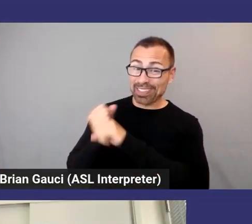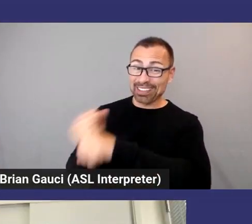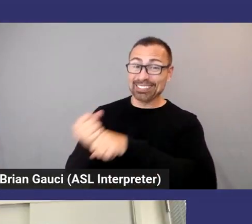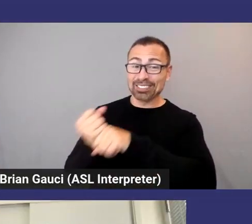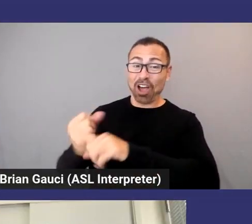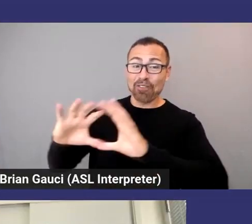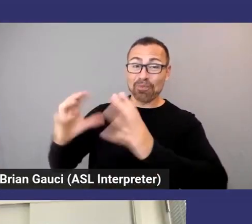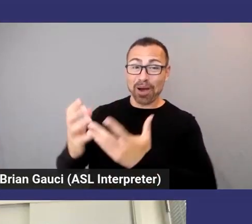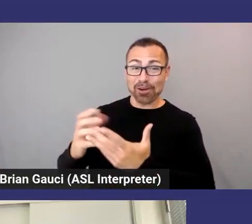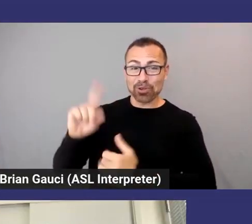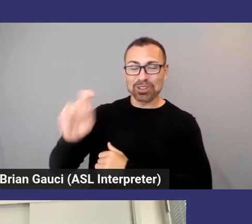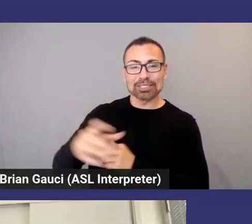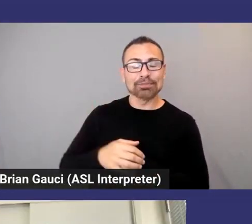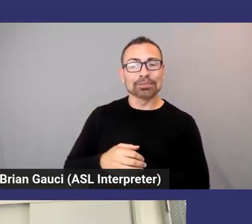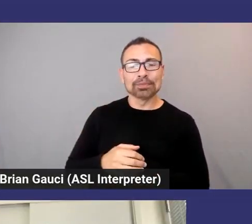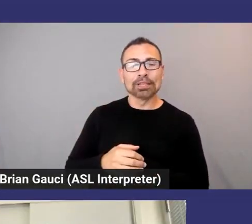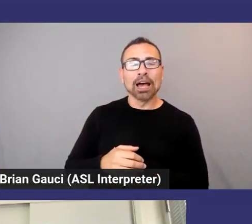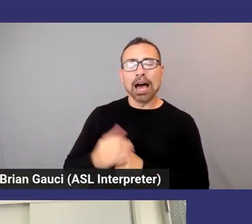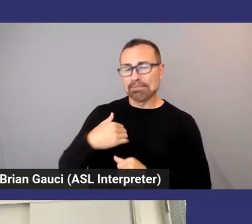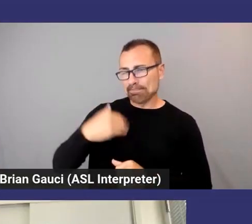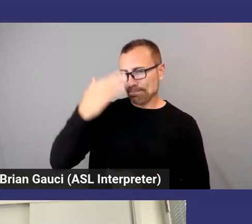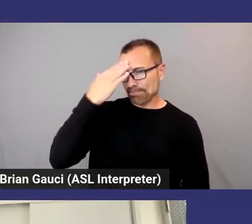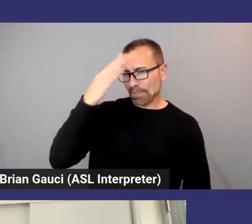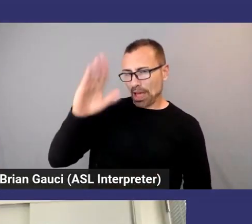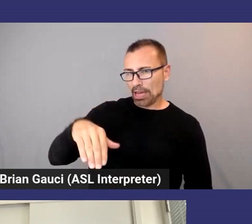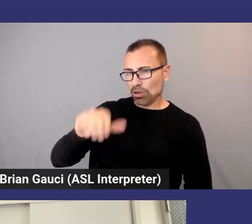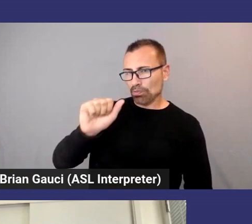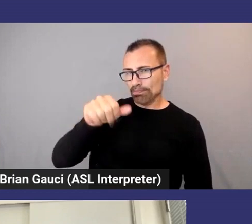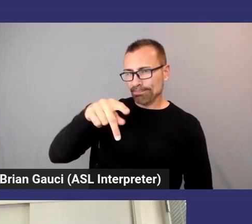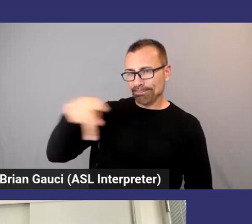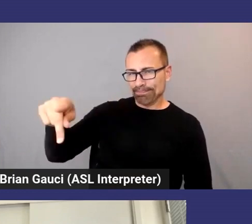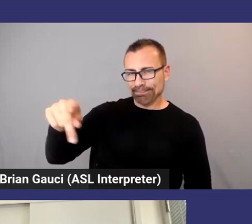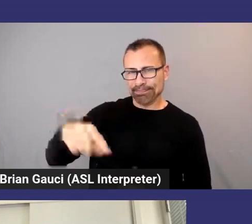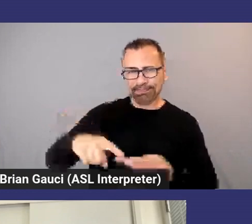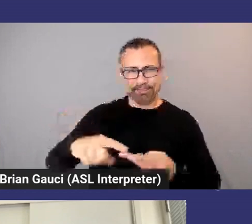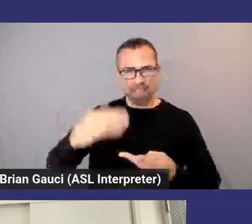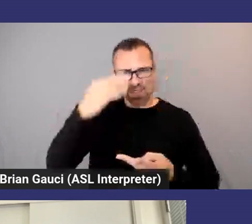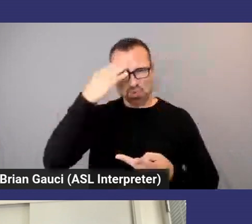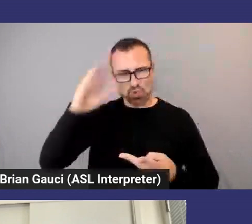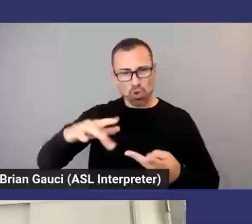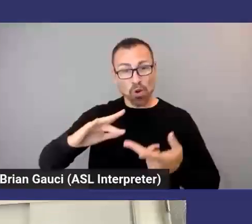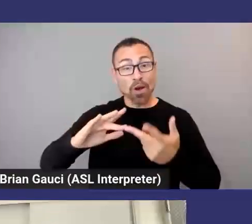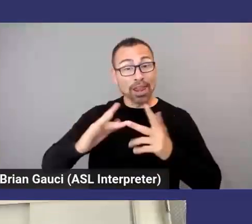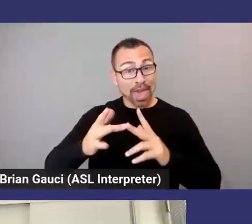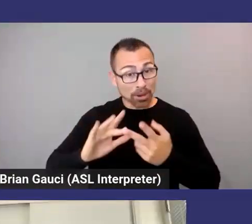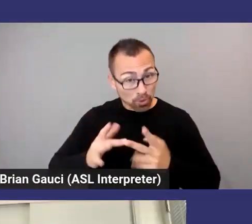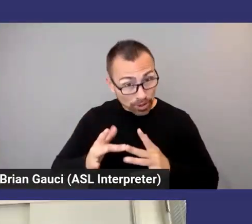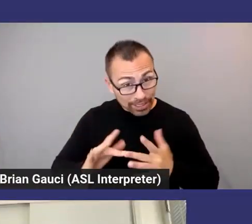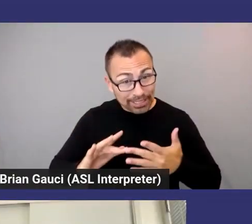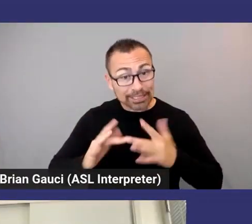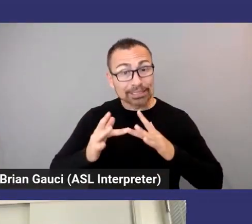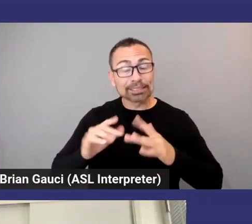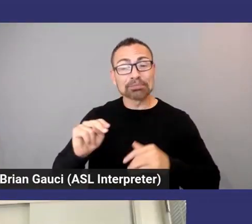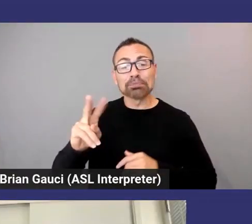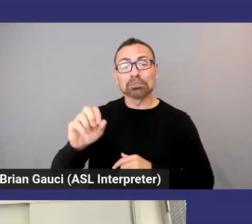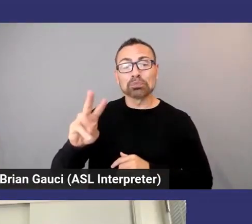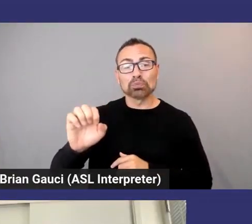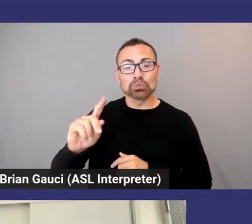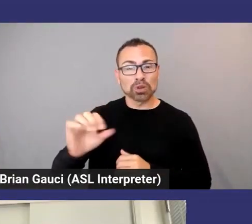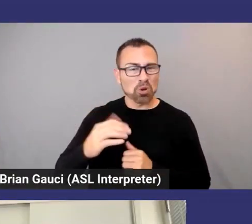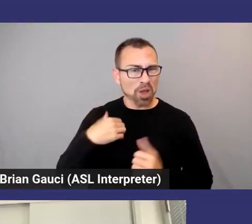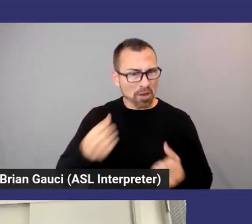what an application is, and I know what networking is. And Amazon has a lot of great networking services. We have